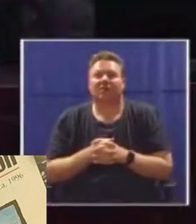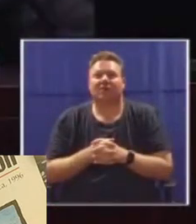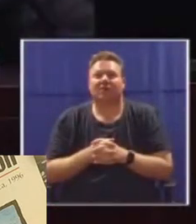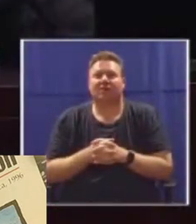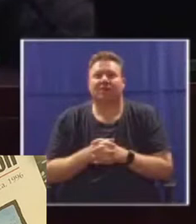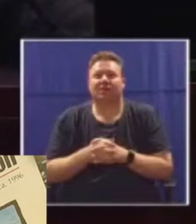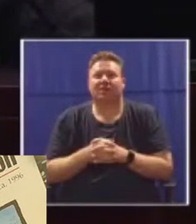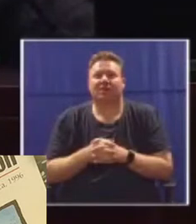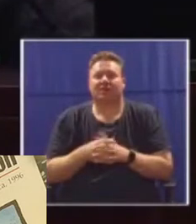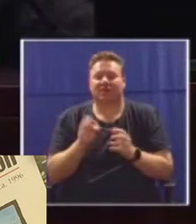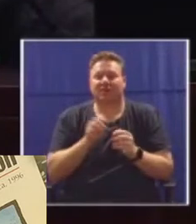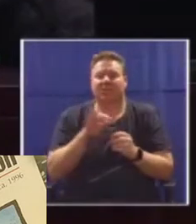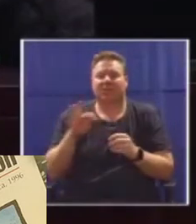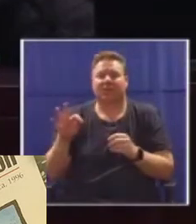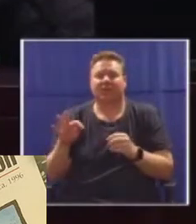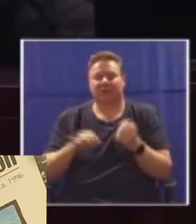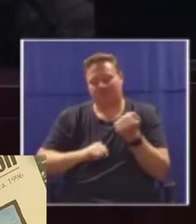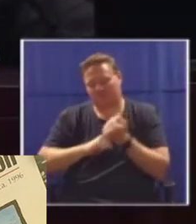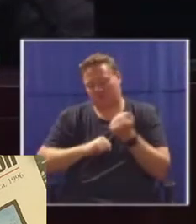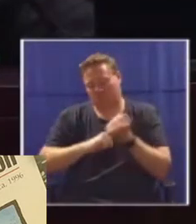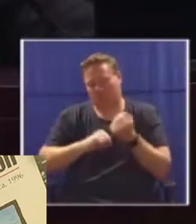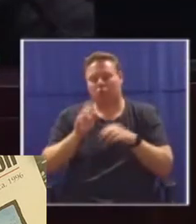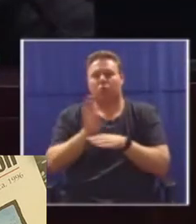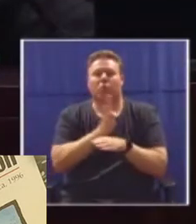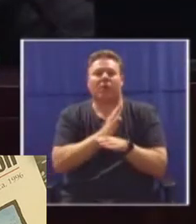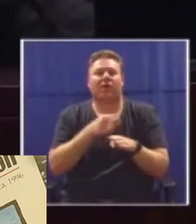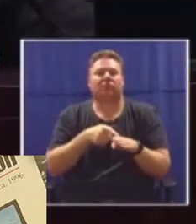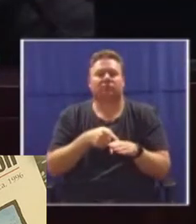Chairperson, the EFF is in support of the bill.